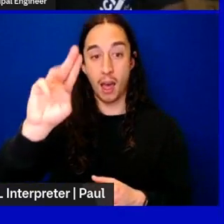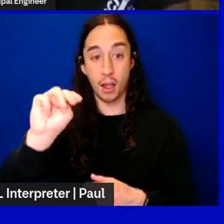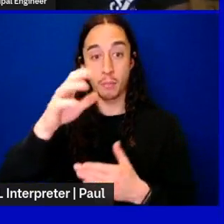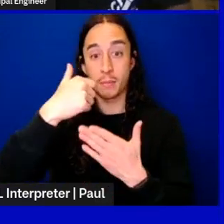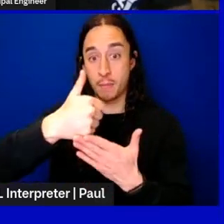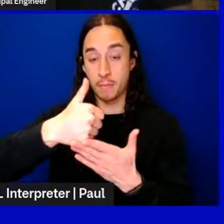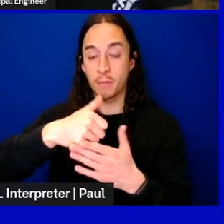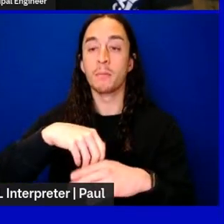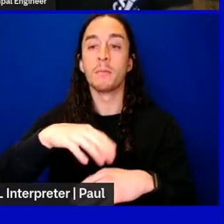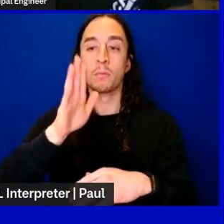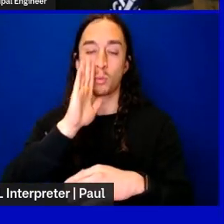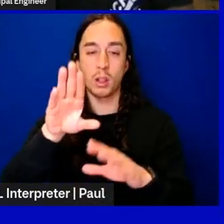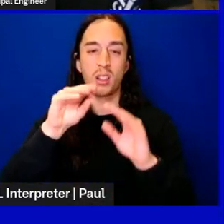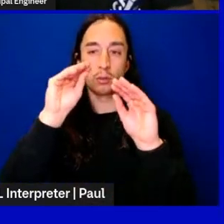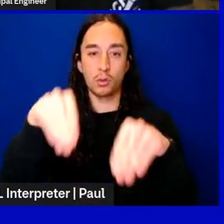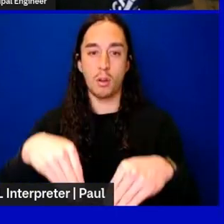here,